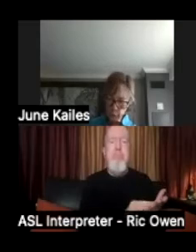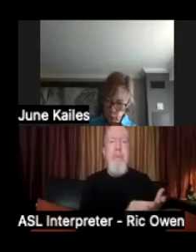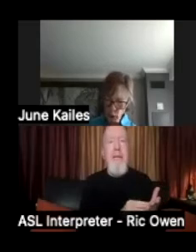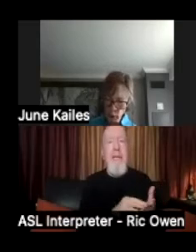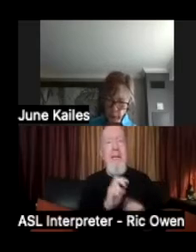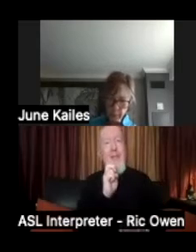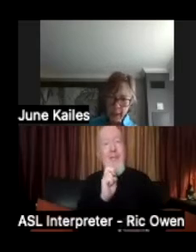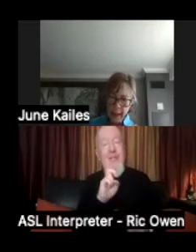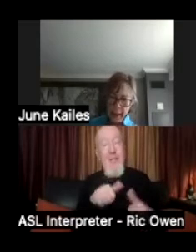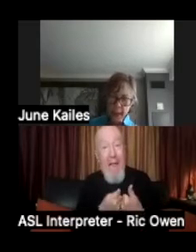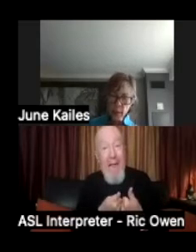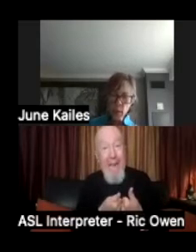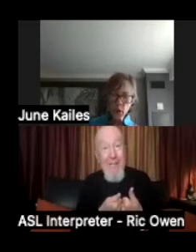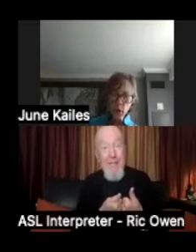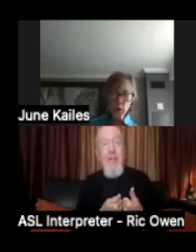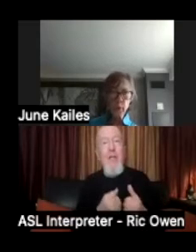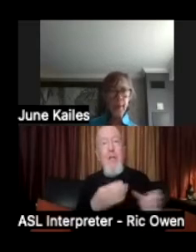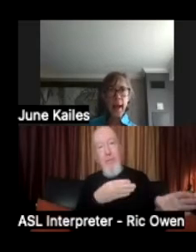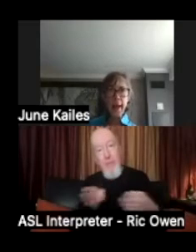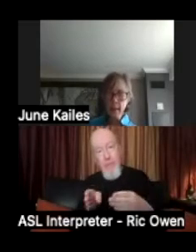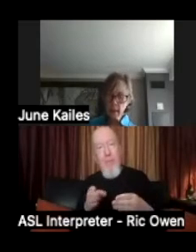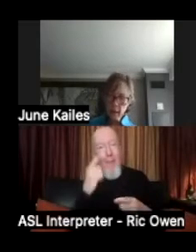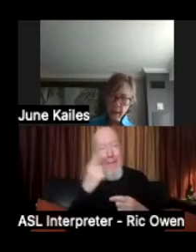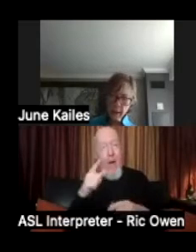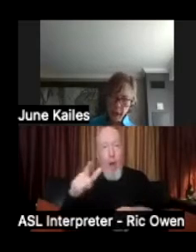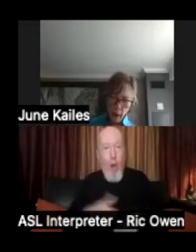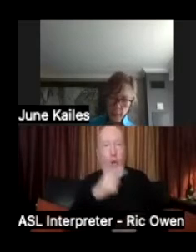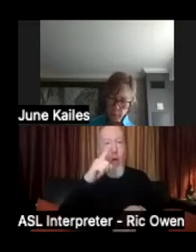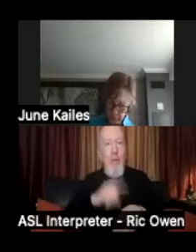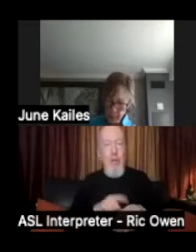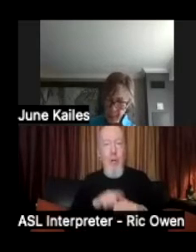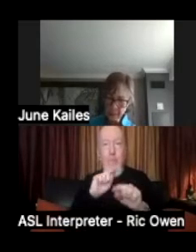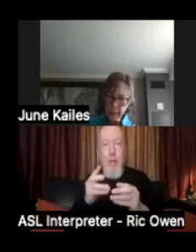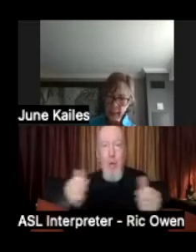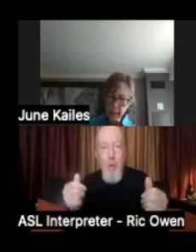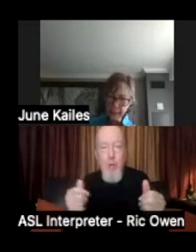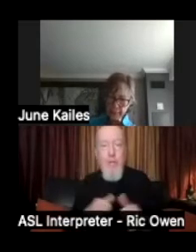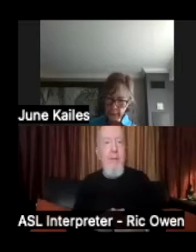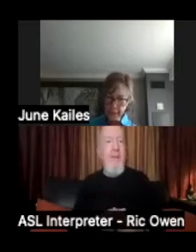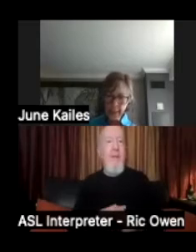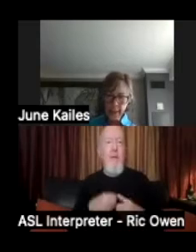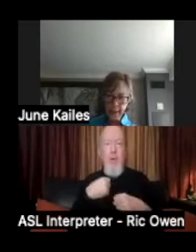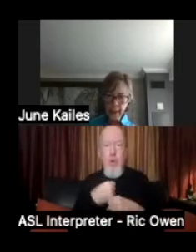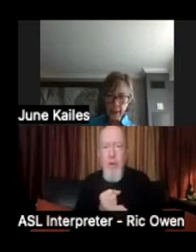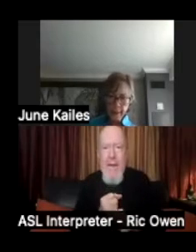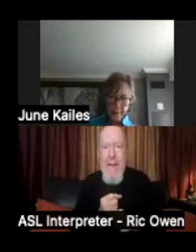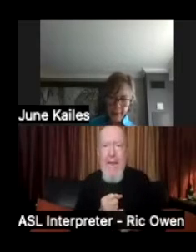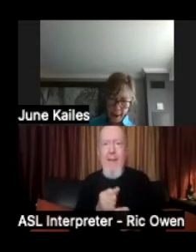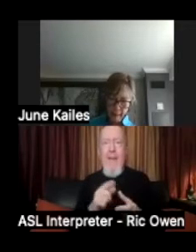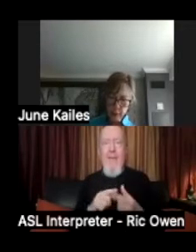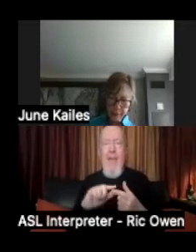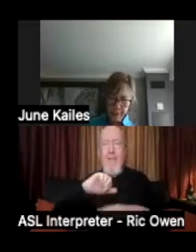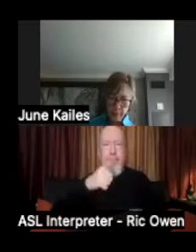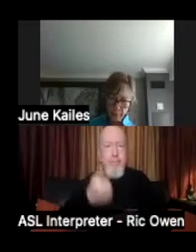long-term solutions and to work to create and operationalize and sustain